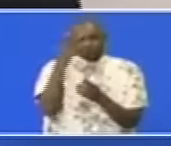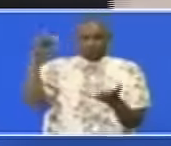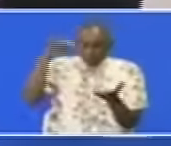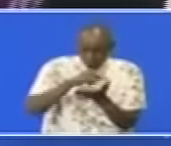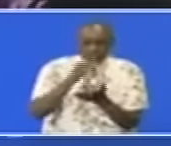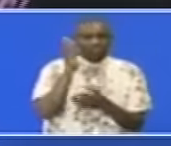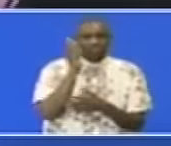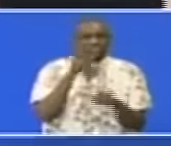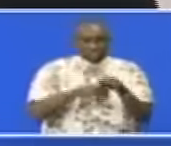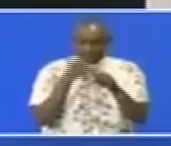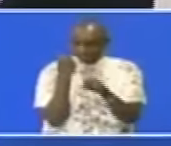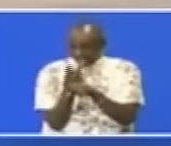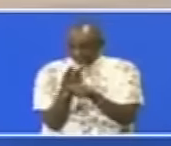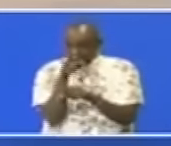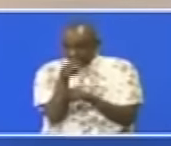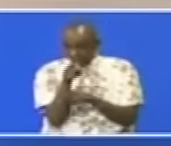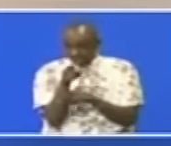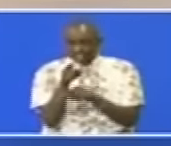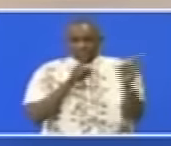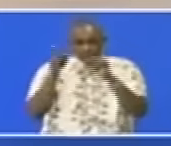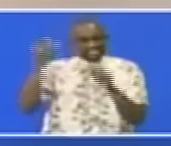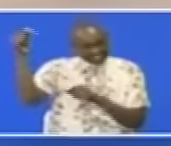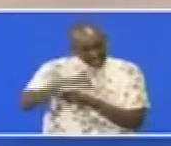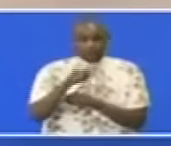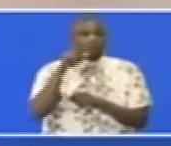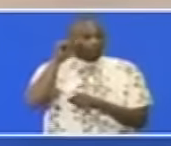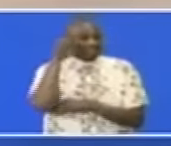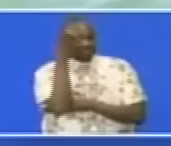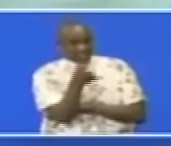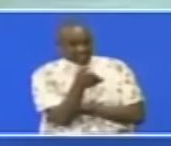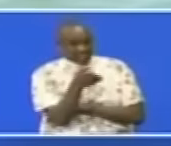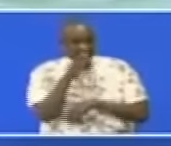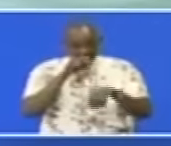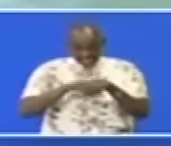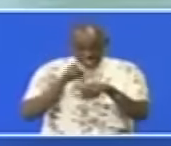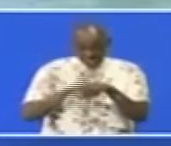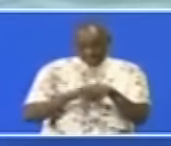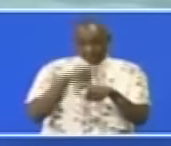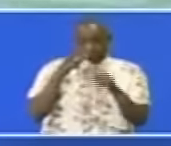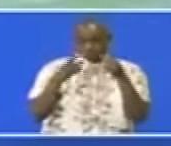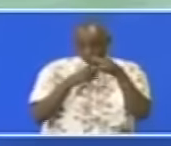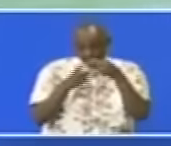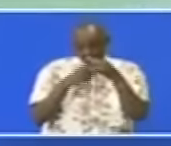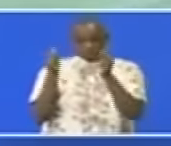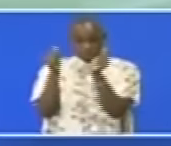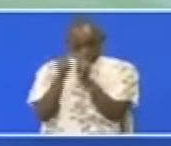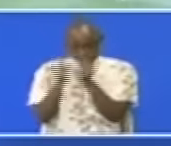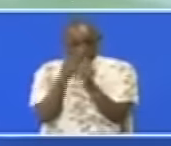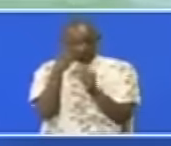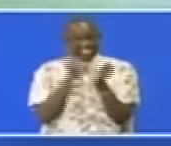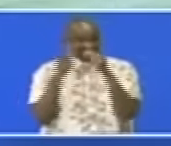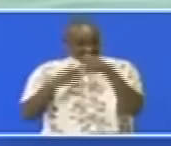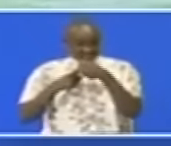Kenya during the summer period, flying tourists to the Kenyan coast during the summer season from July to October